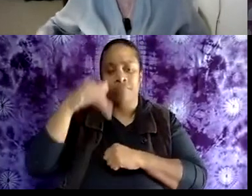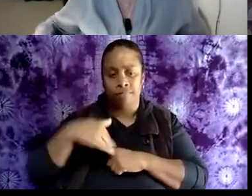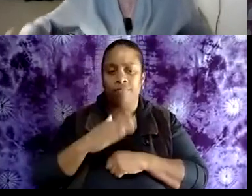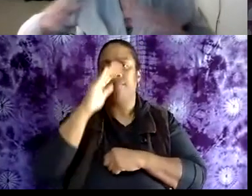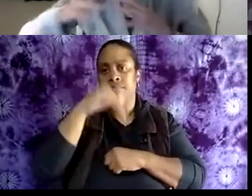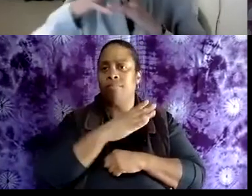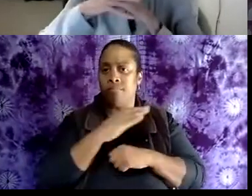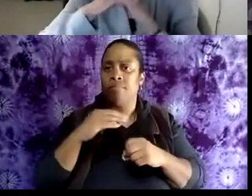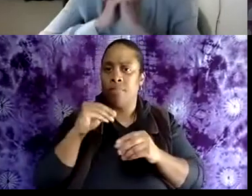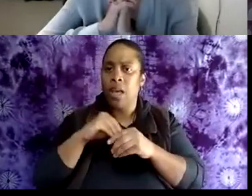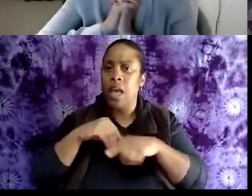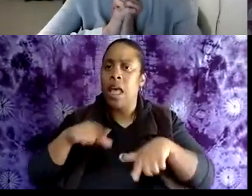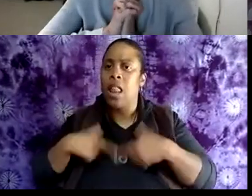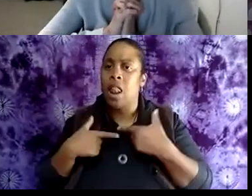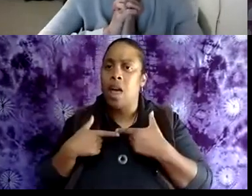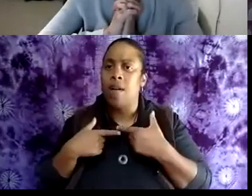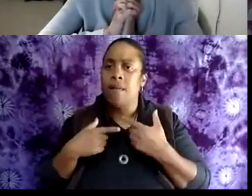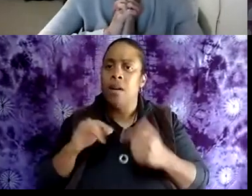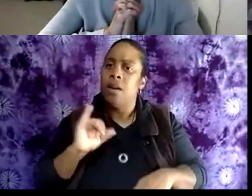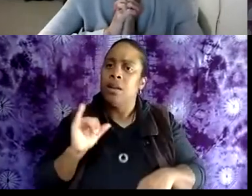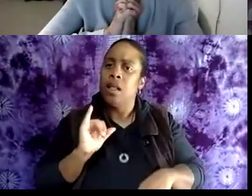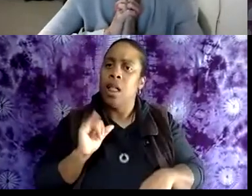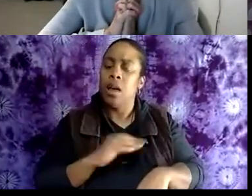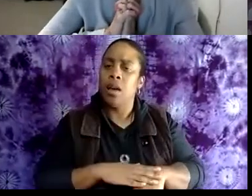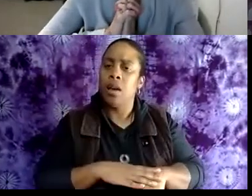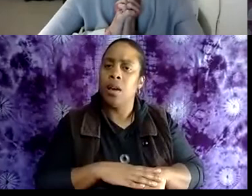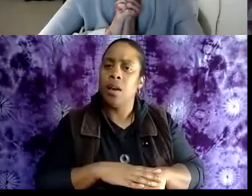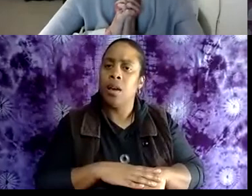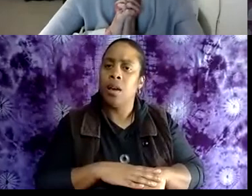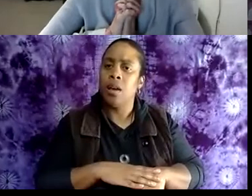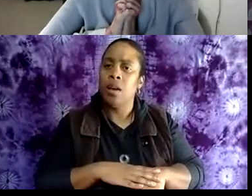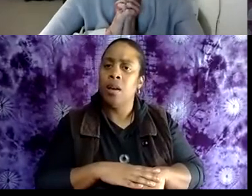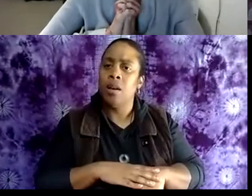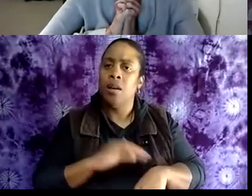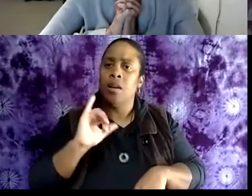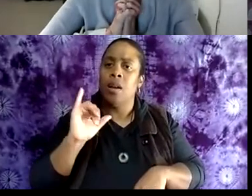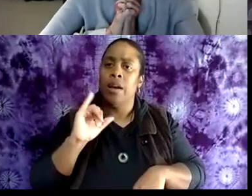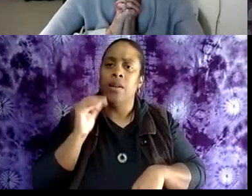that, it's like a drop of Visine, or a drop of